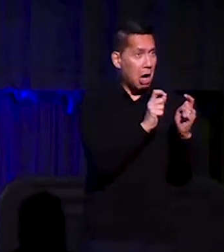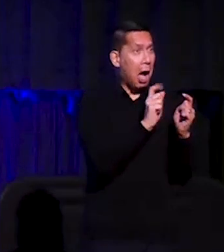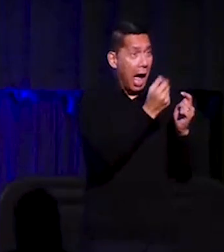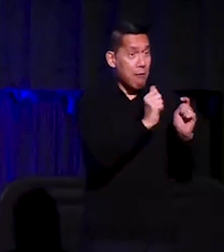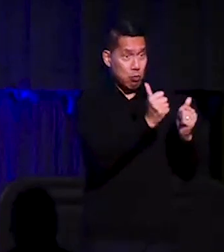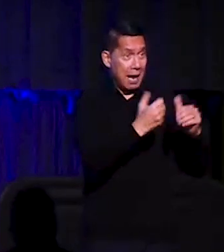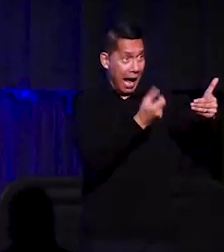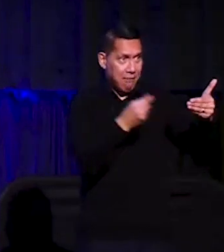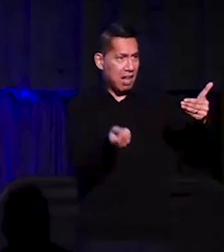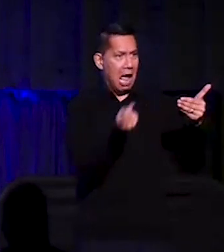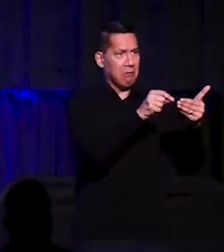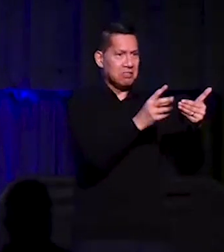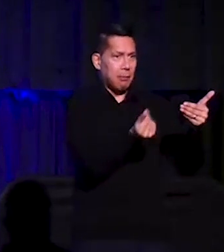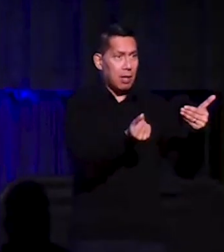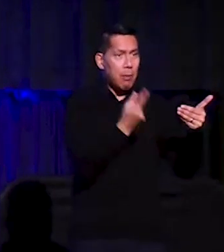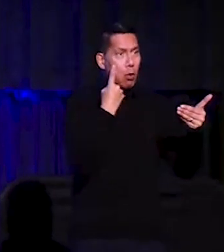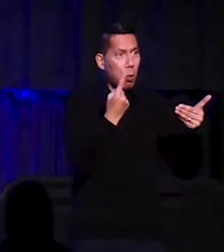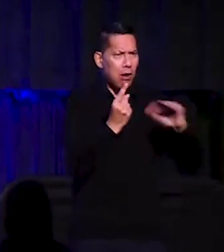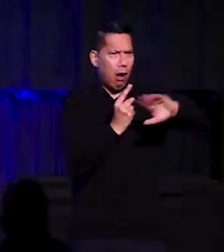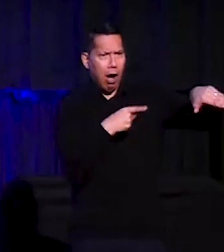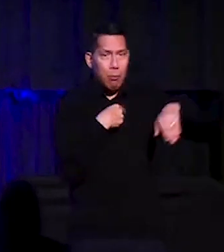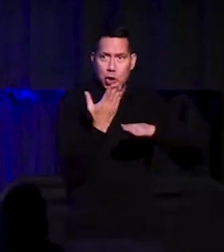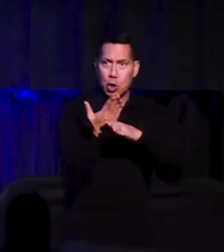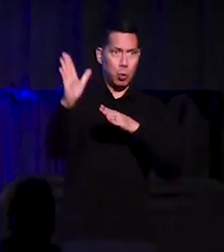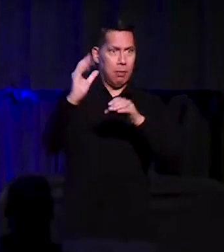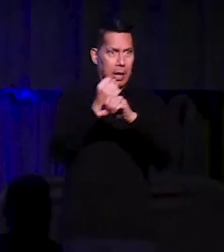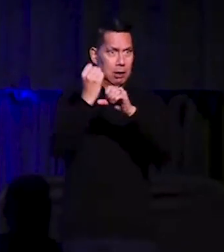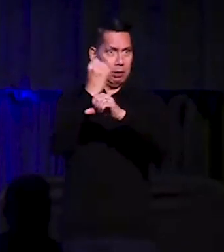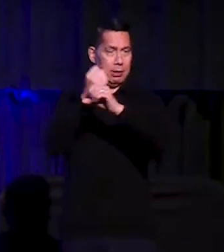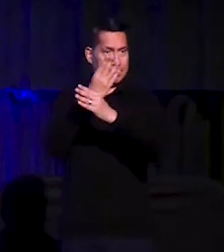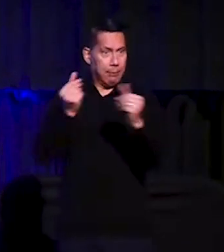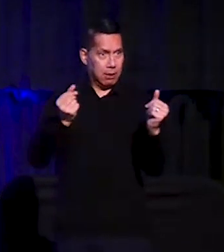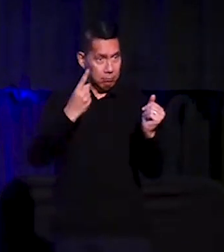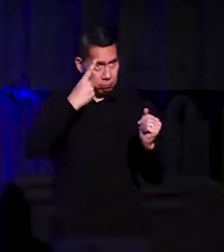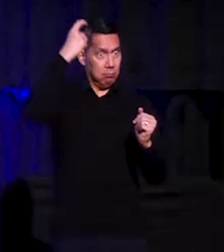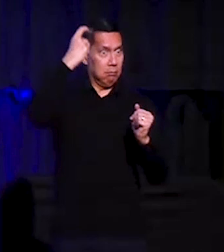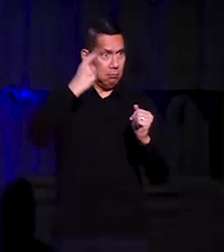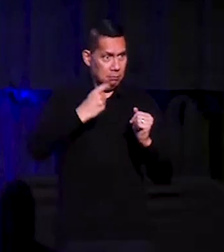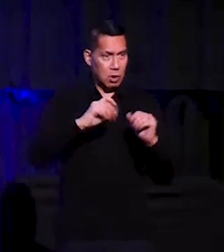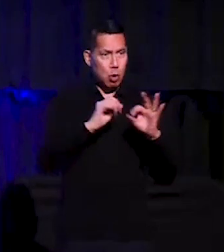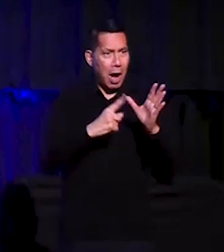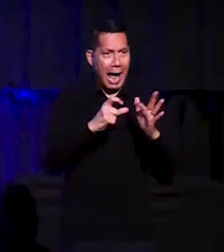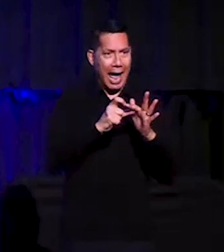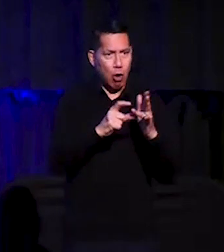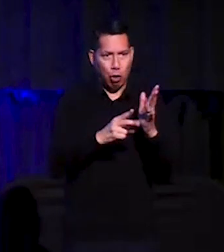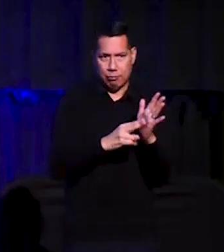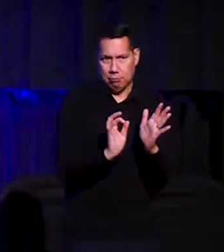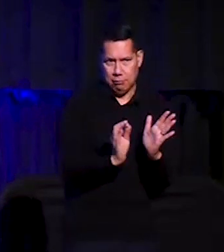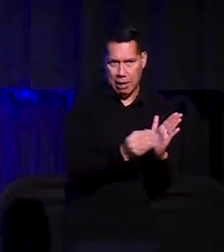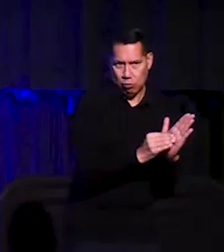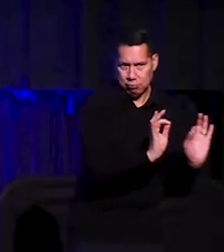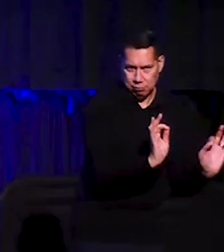something completely new, flexible, and accessible from the ground up. It's not an add-on thing. They also didn't